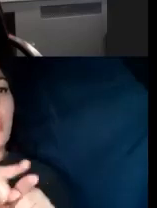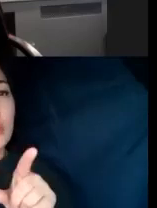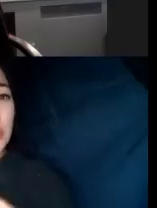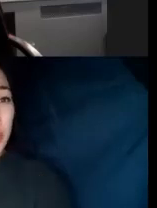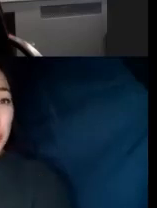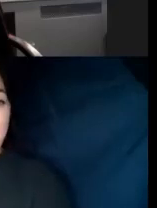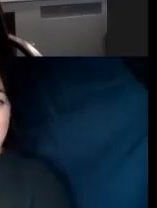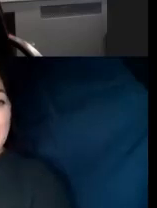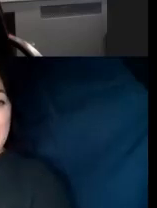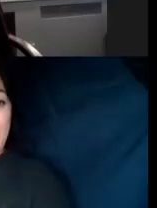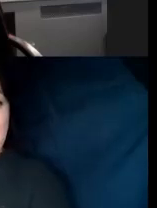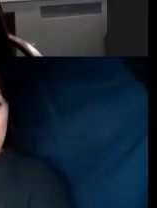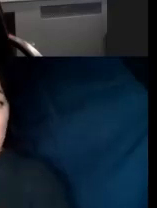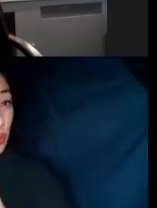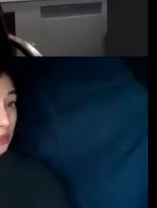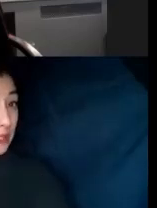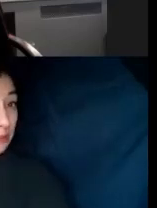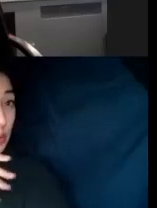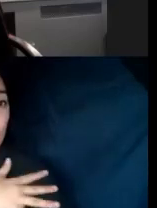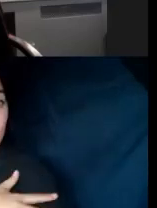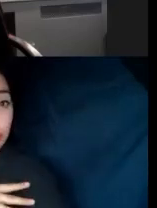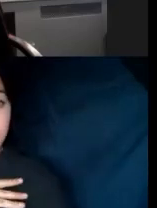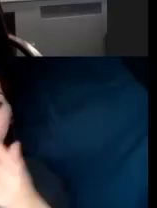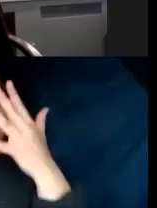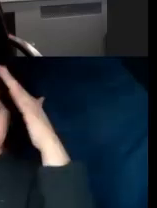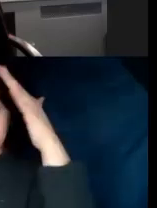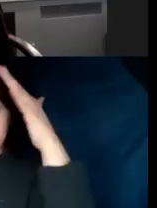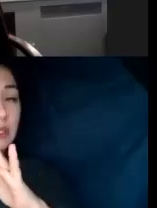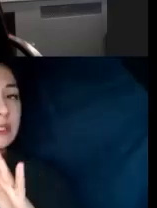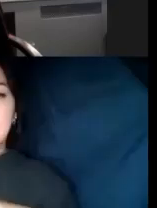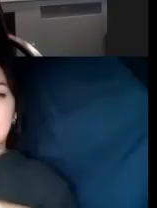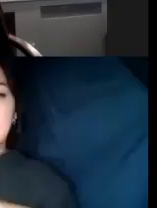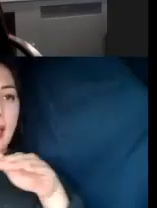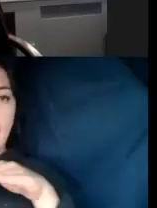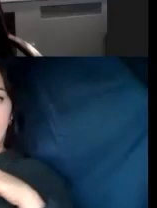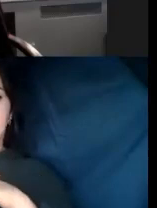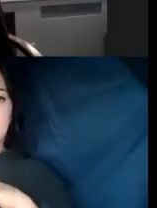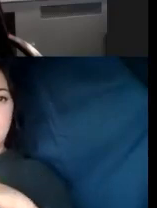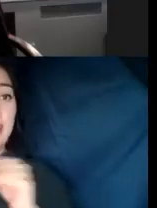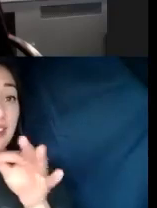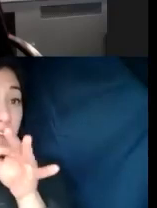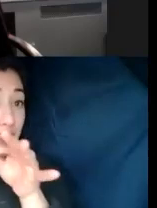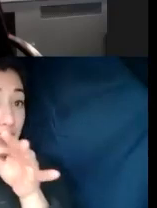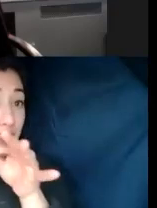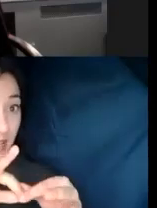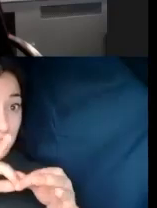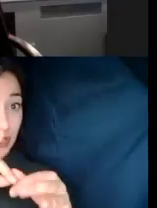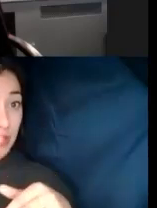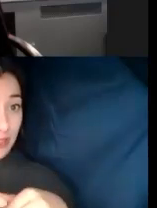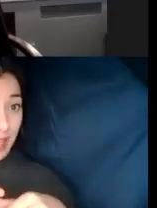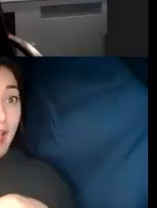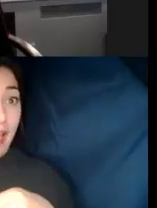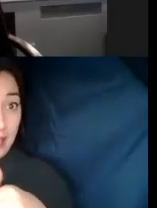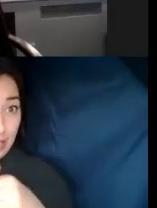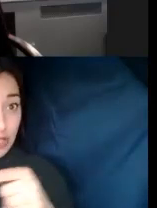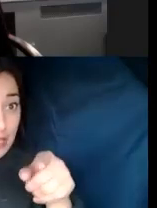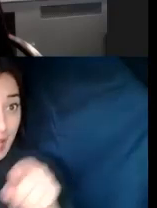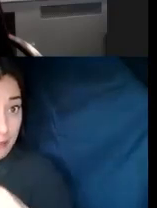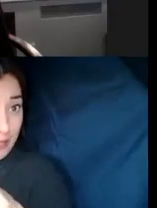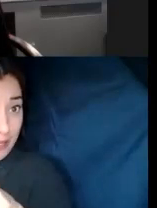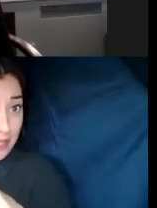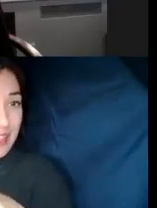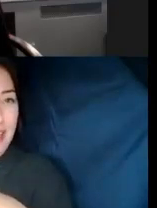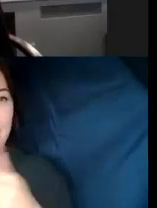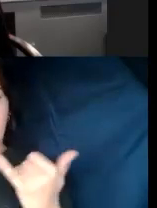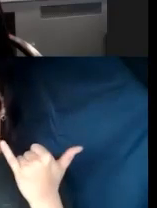those aren't supposed to go in to the polling place if it relates to the election at hand. It's the current